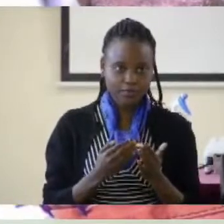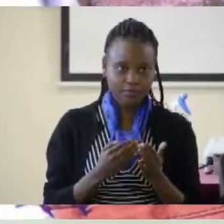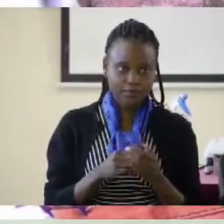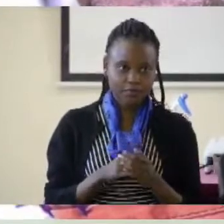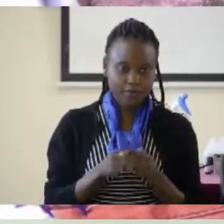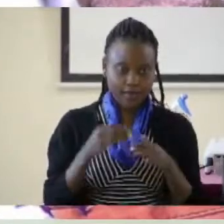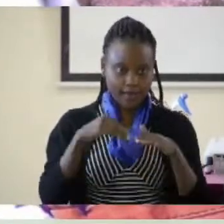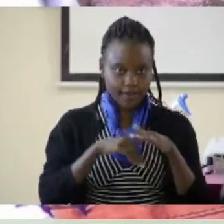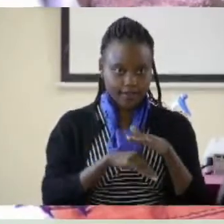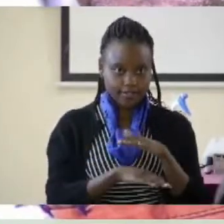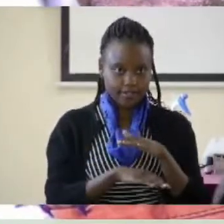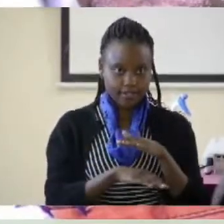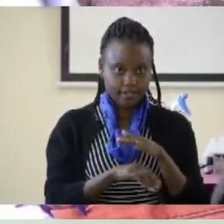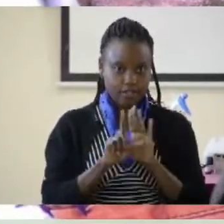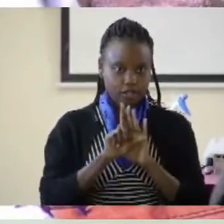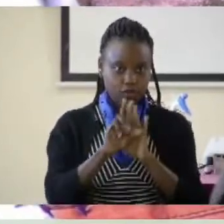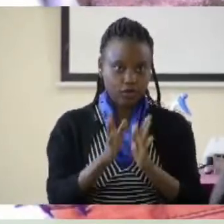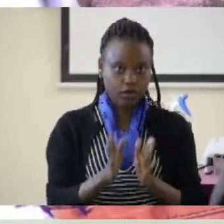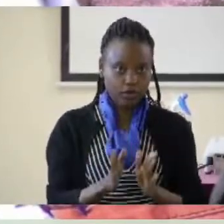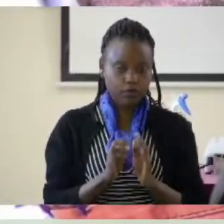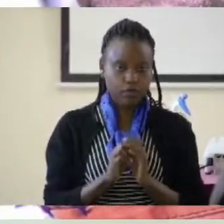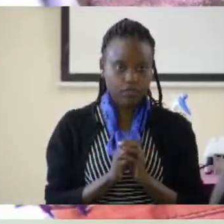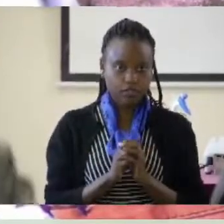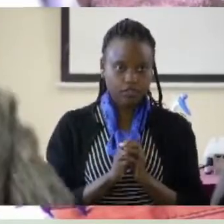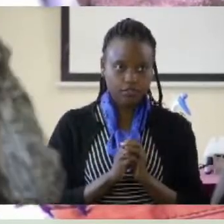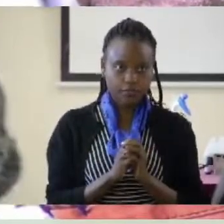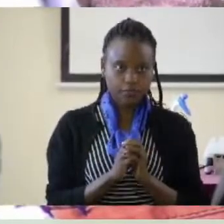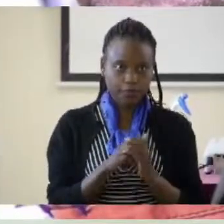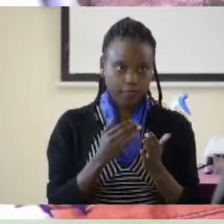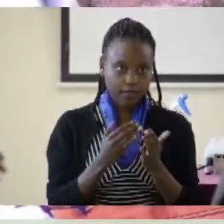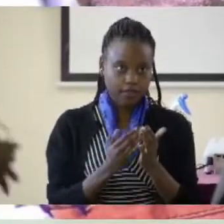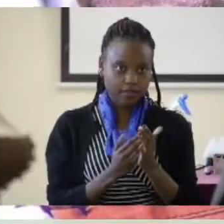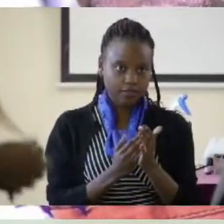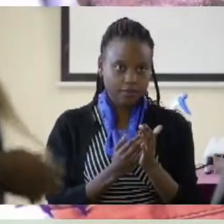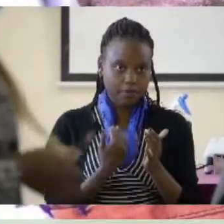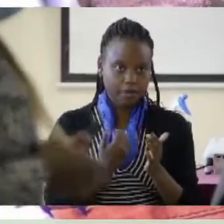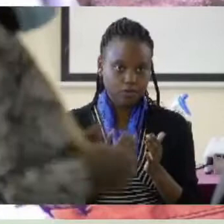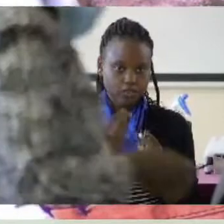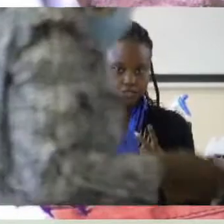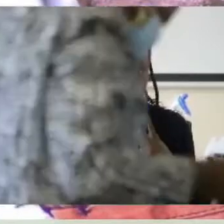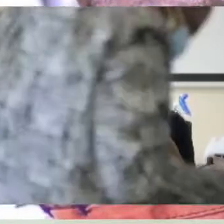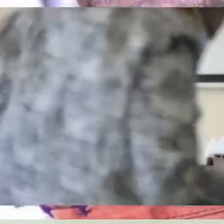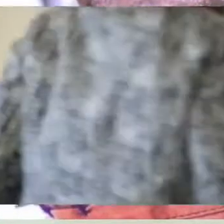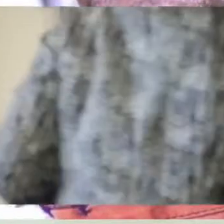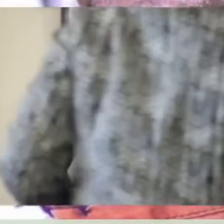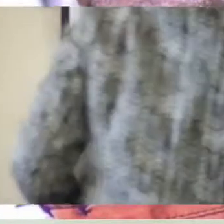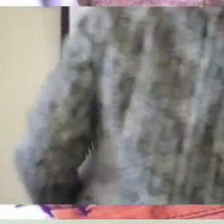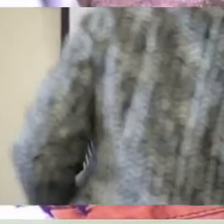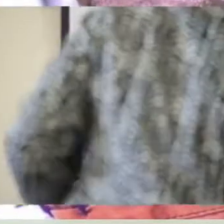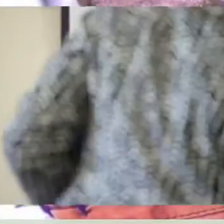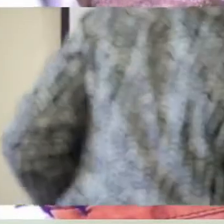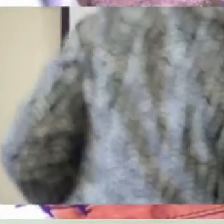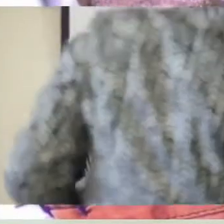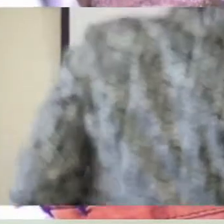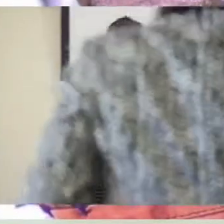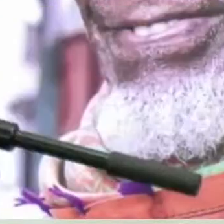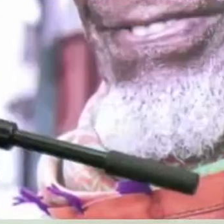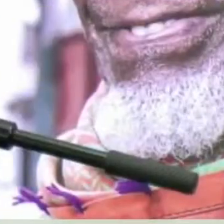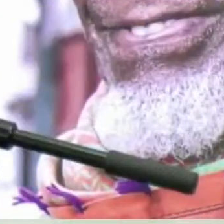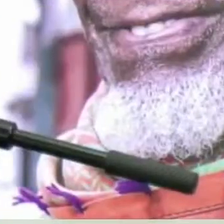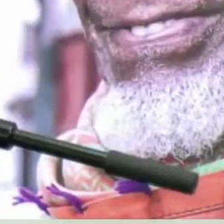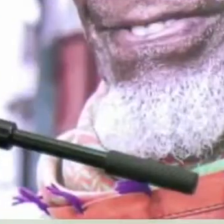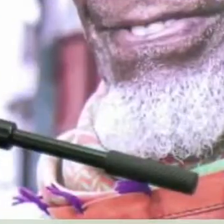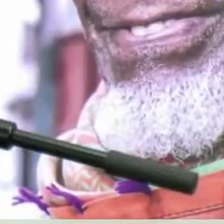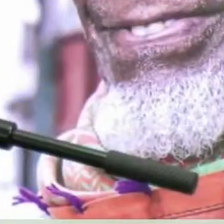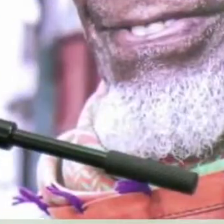access to an advocate is part of what is envisaged under Article 50 as part of the